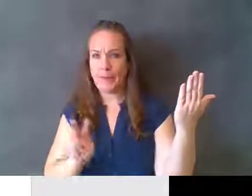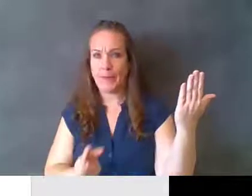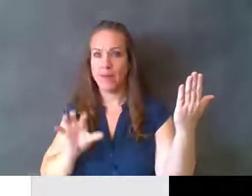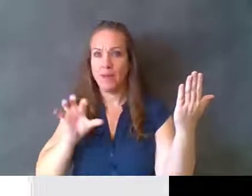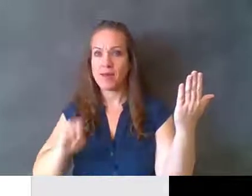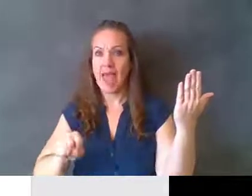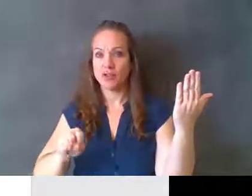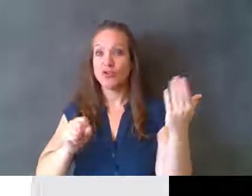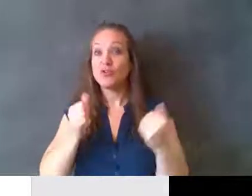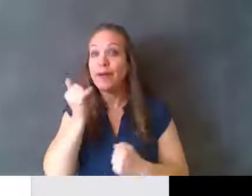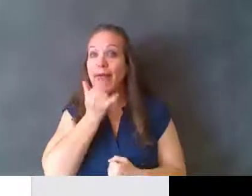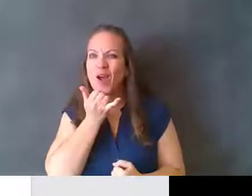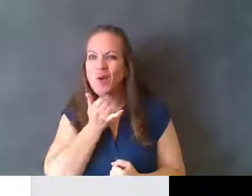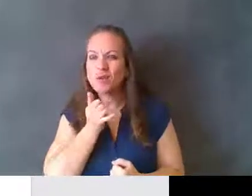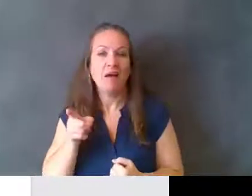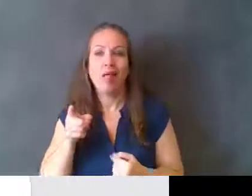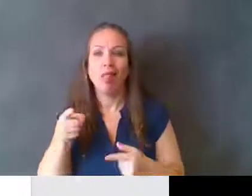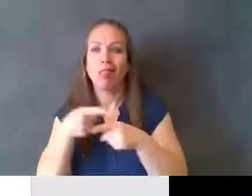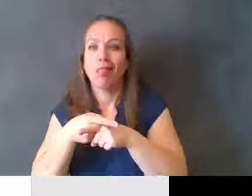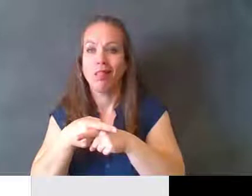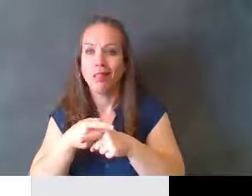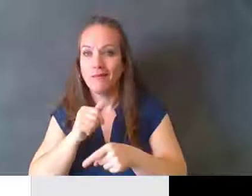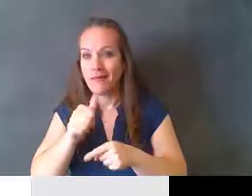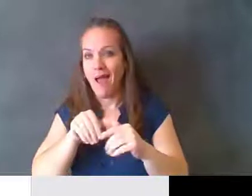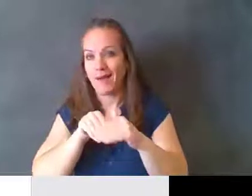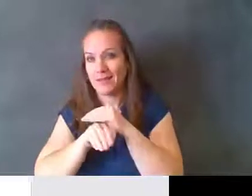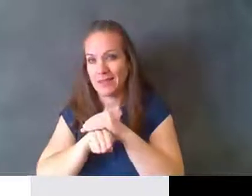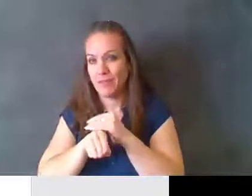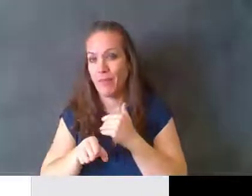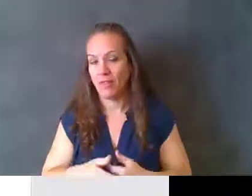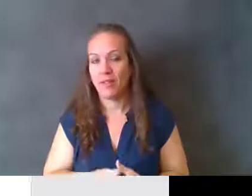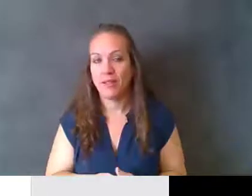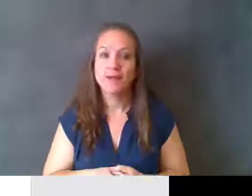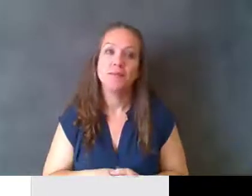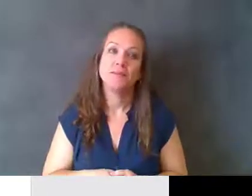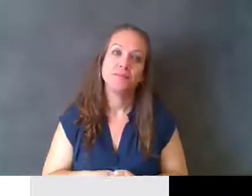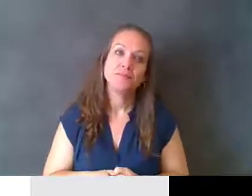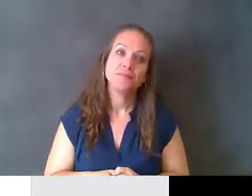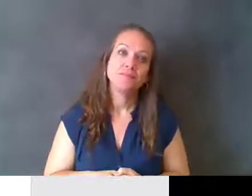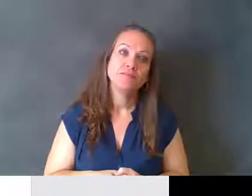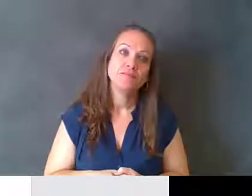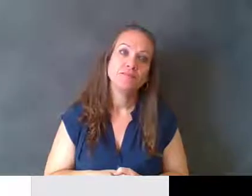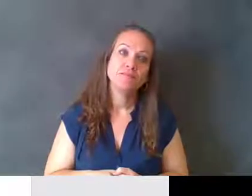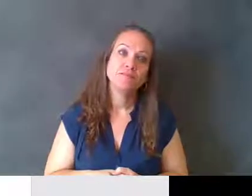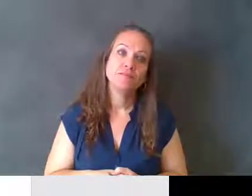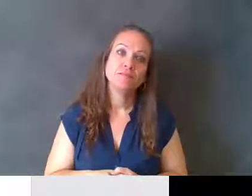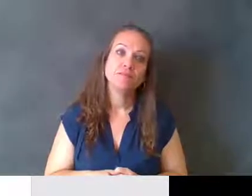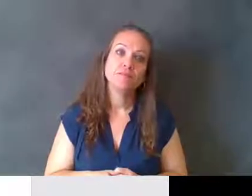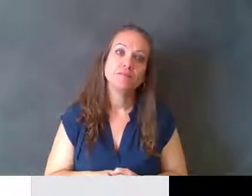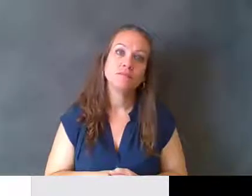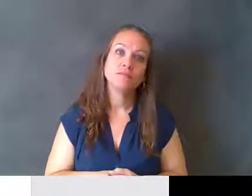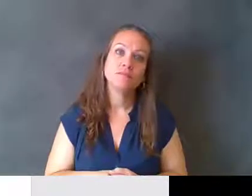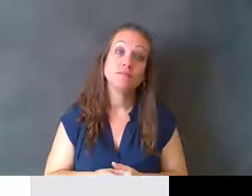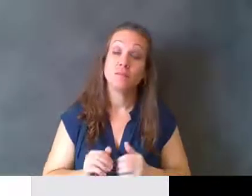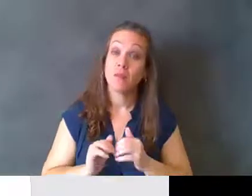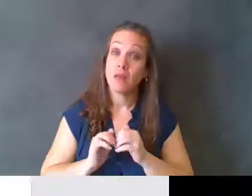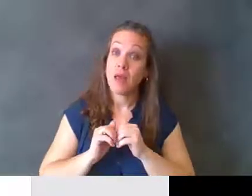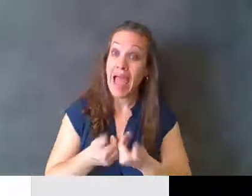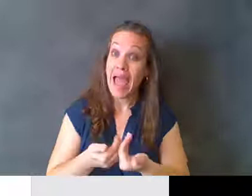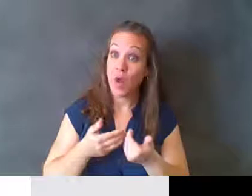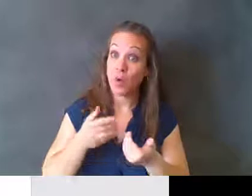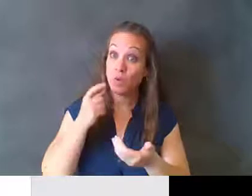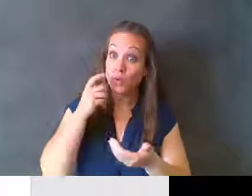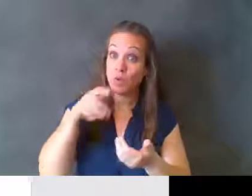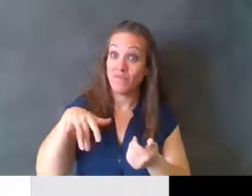that would make it inaccessible for somebody with a disability to read. To access it, if you're on 365,